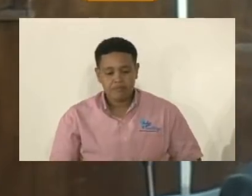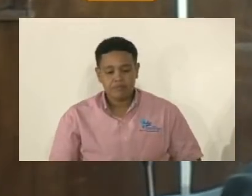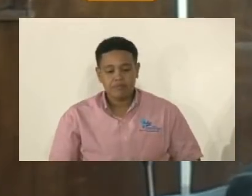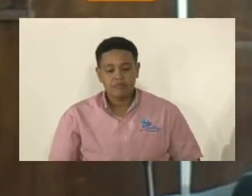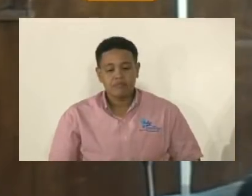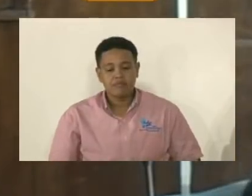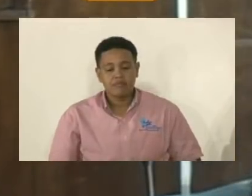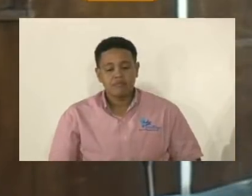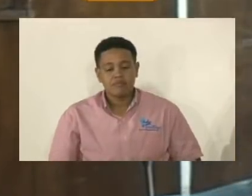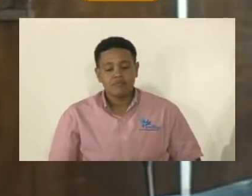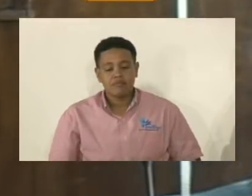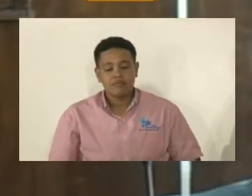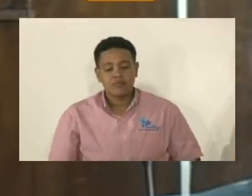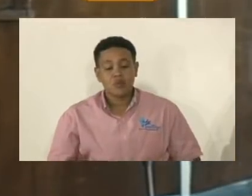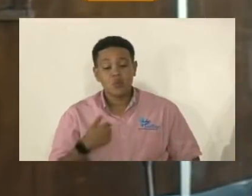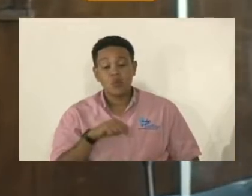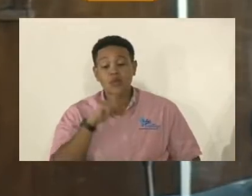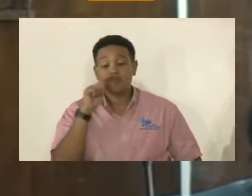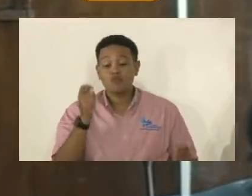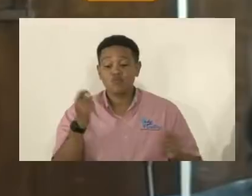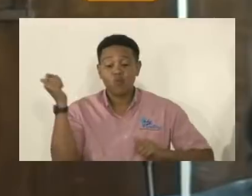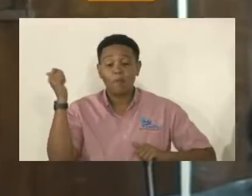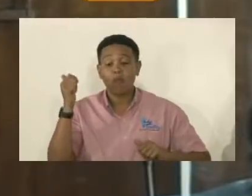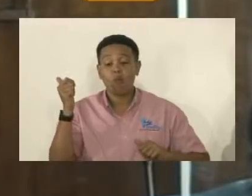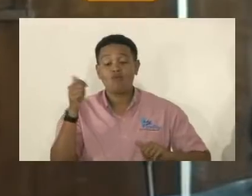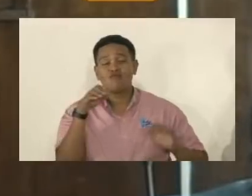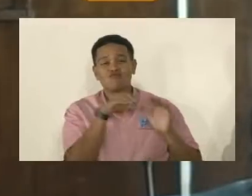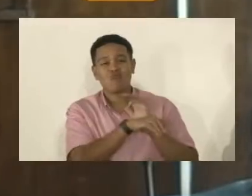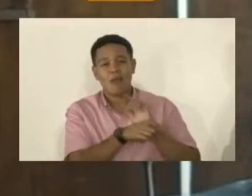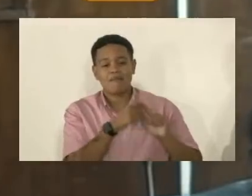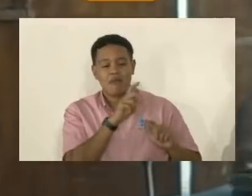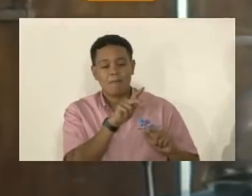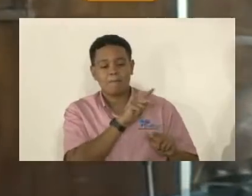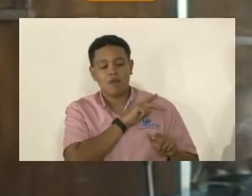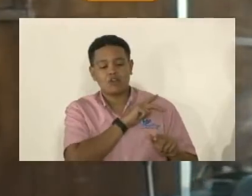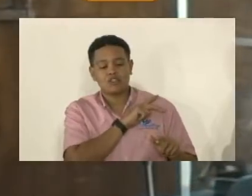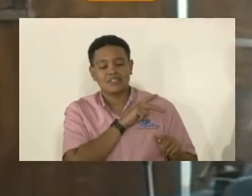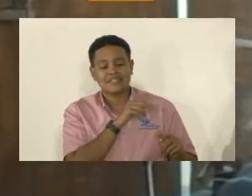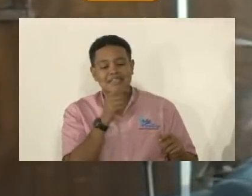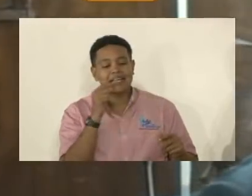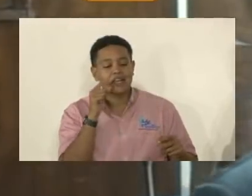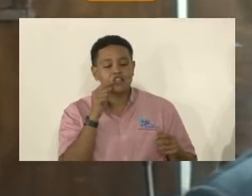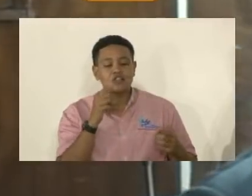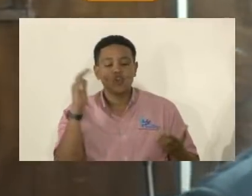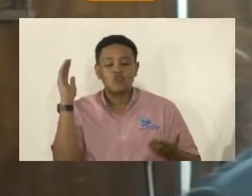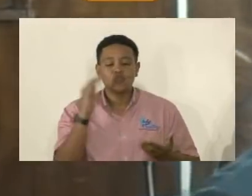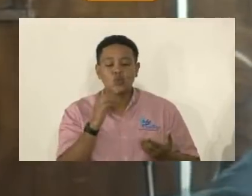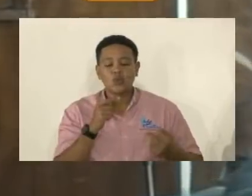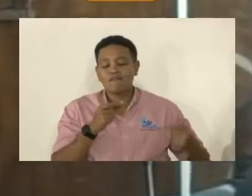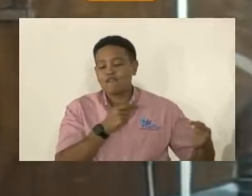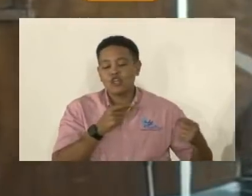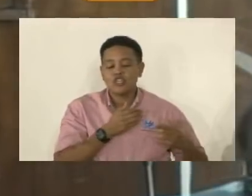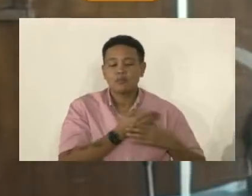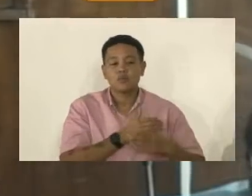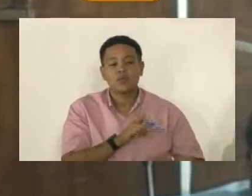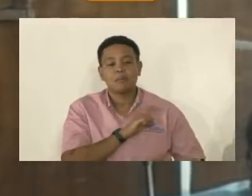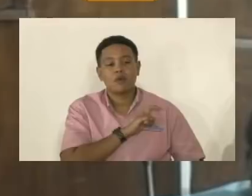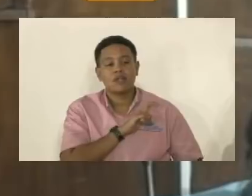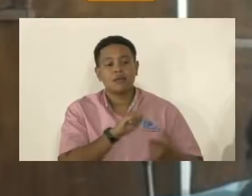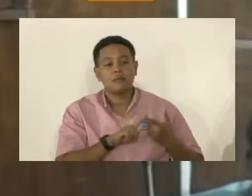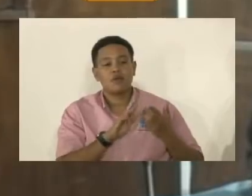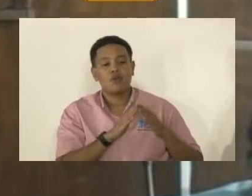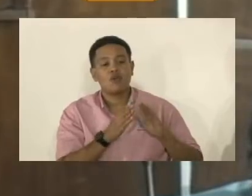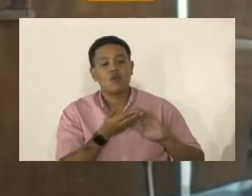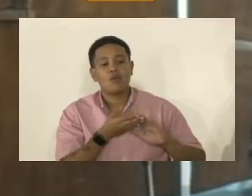We decriminalized personal use of ganja to reduce friction between the police and the community.